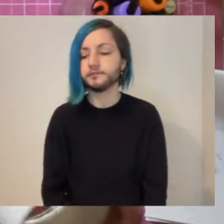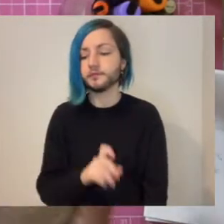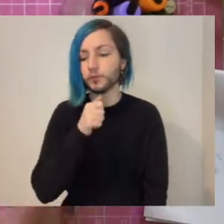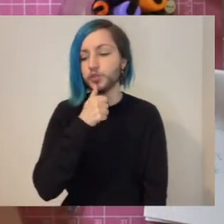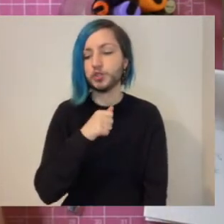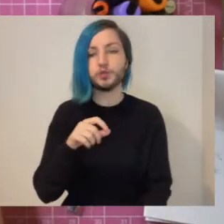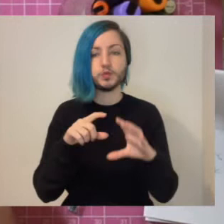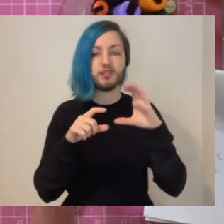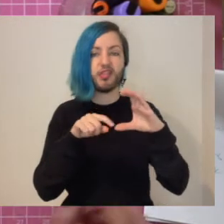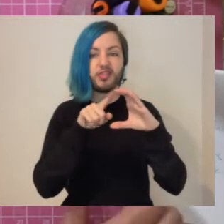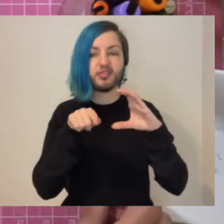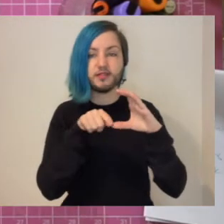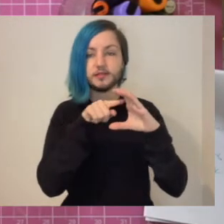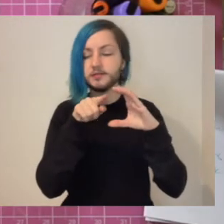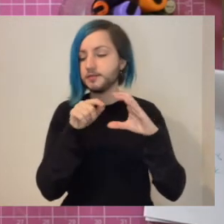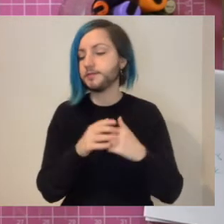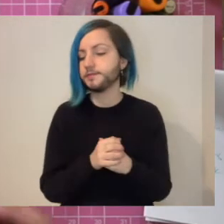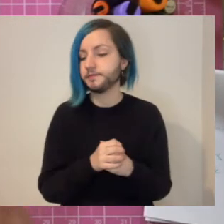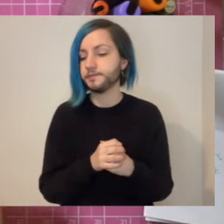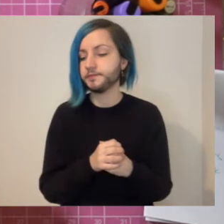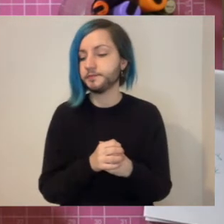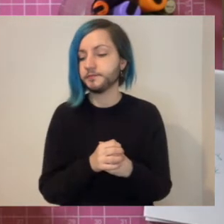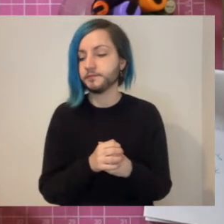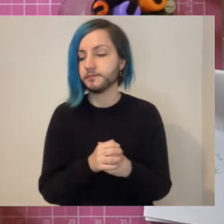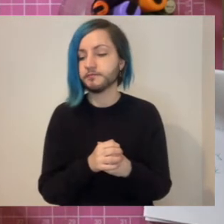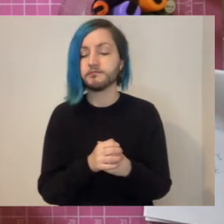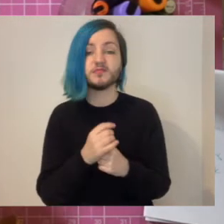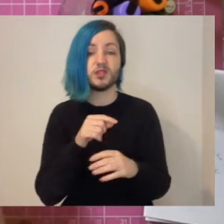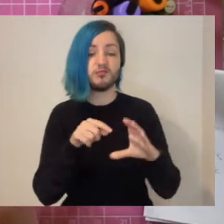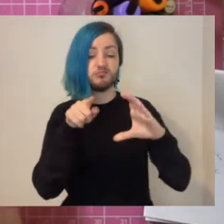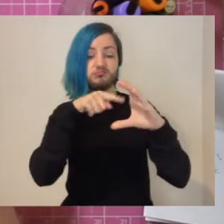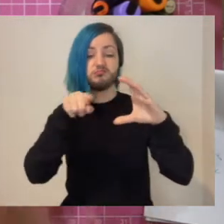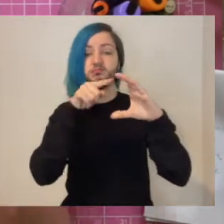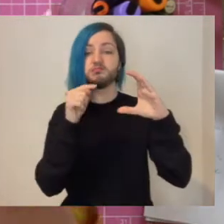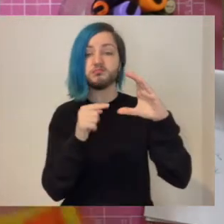use this as an outline, and this can be my